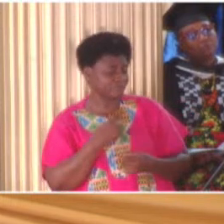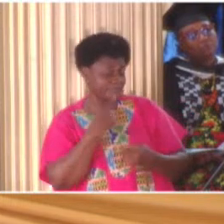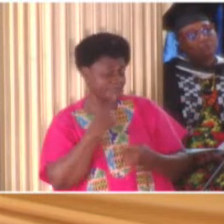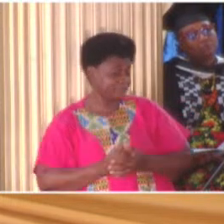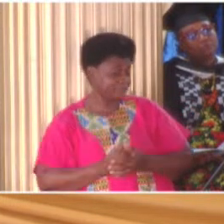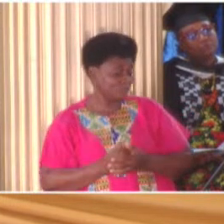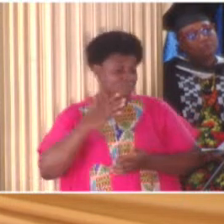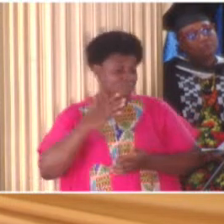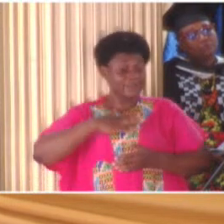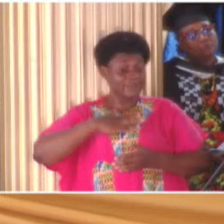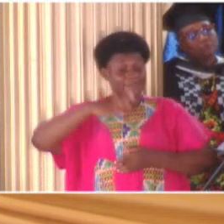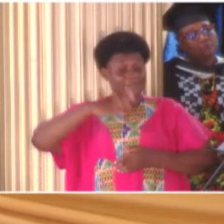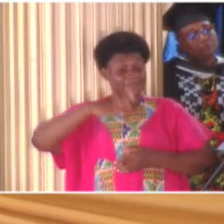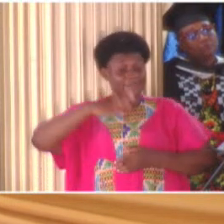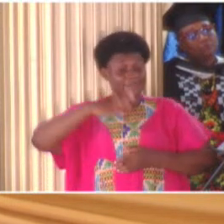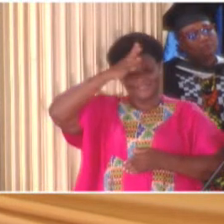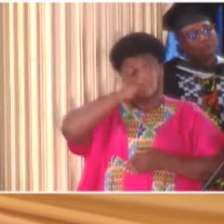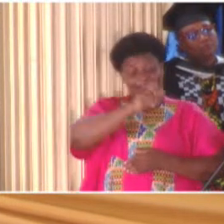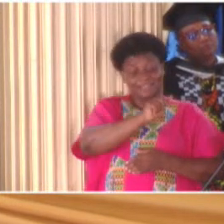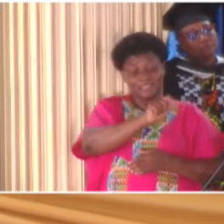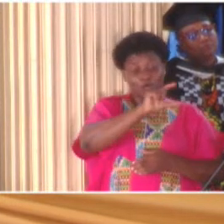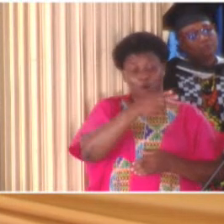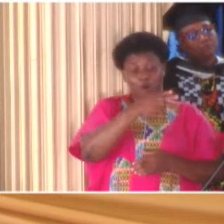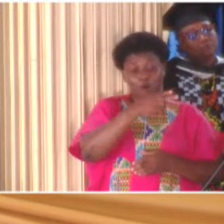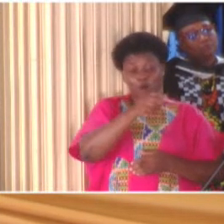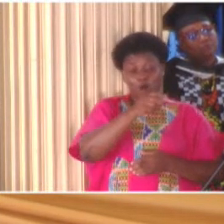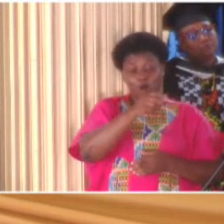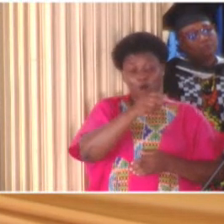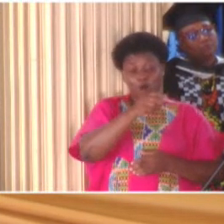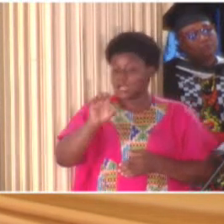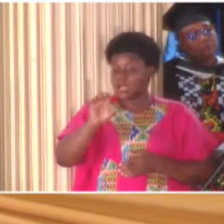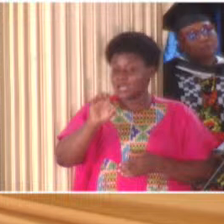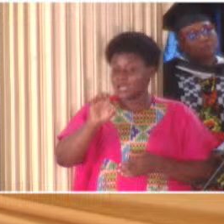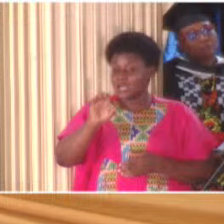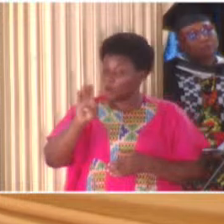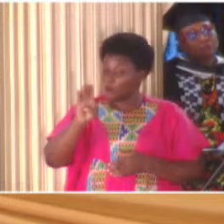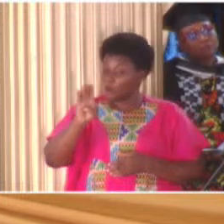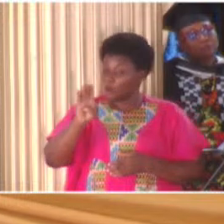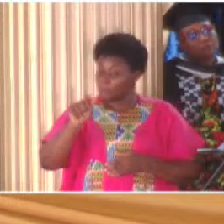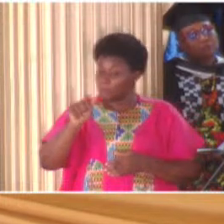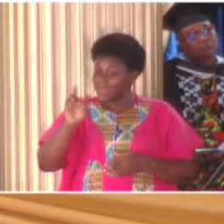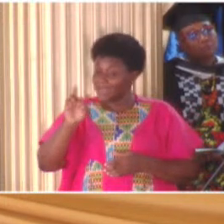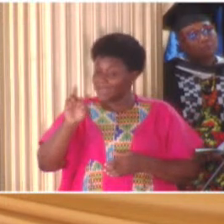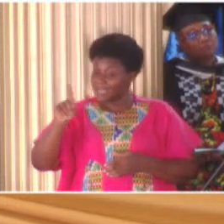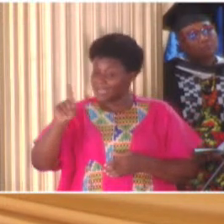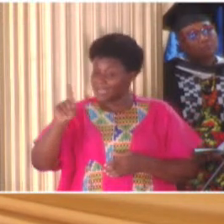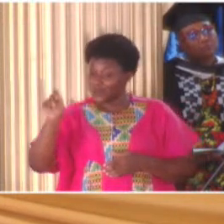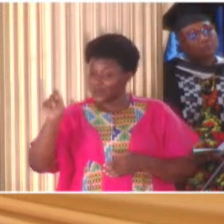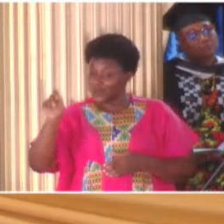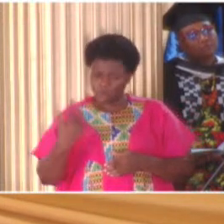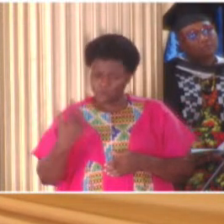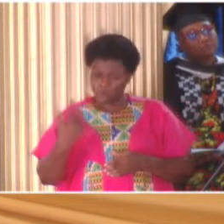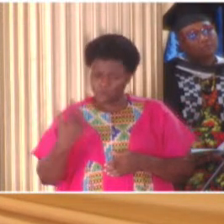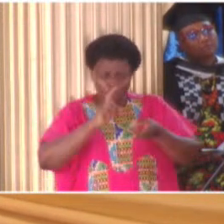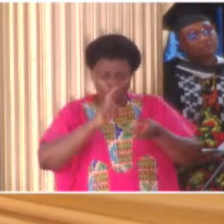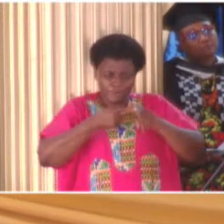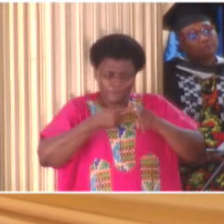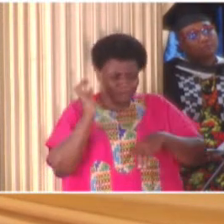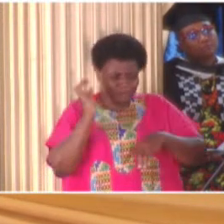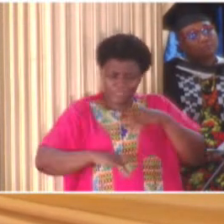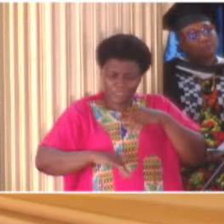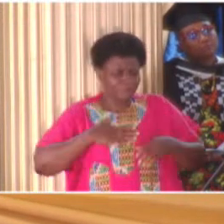My father, Al-Hajj Abu Bakari, who was more of a friend than a father. My